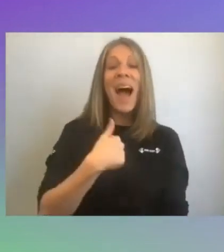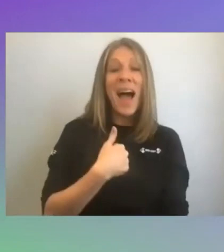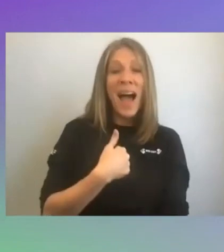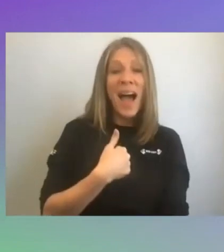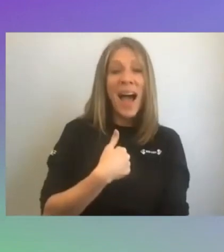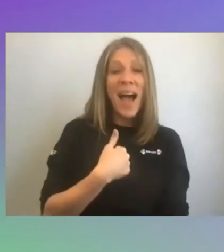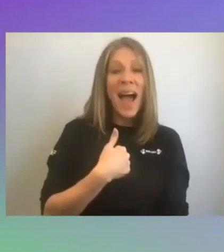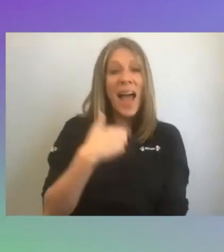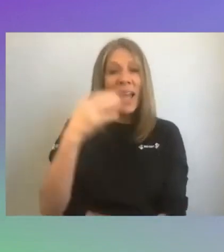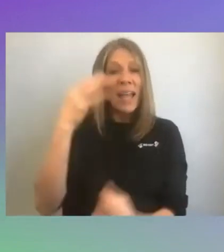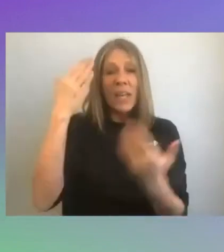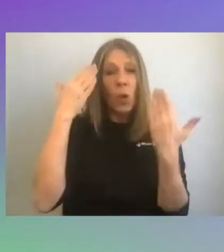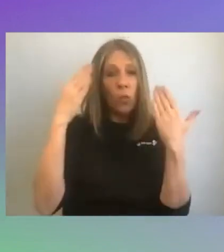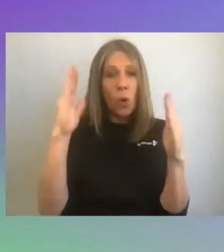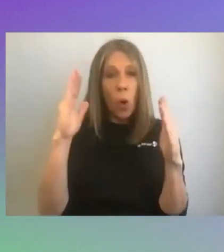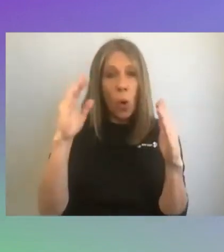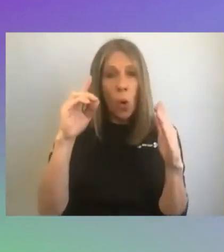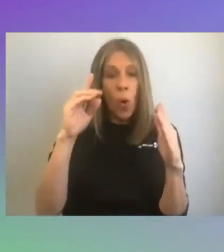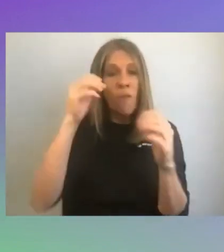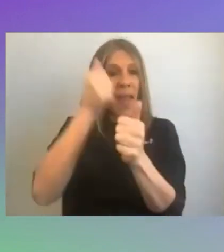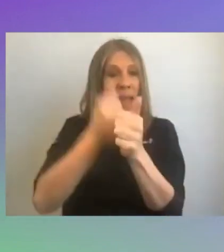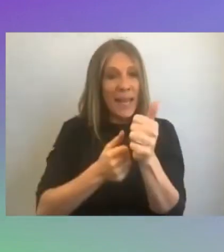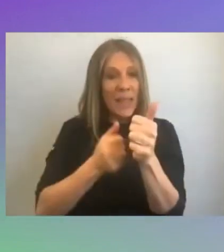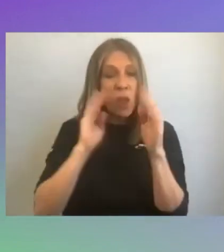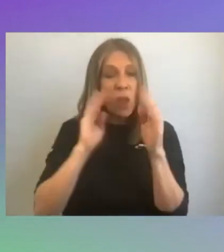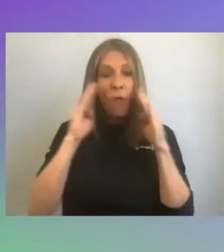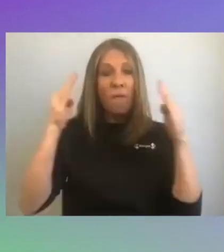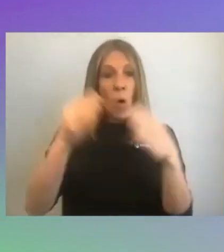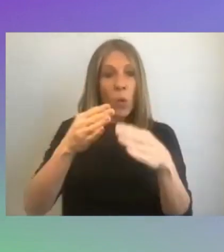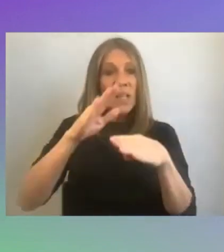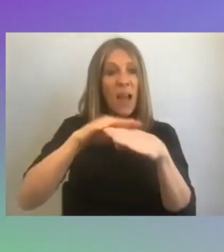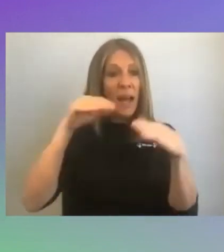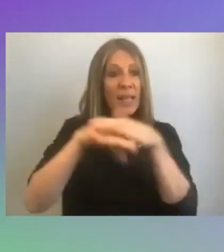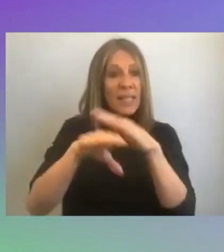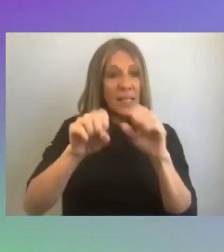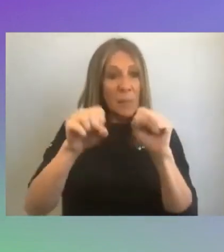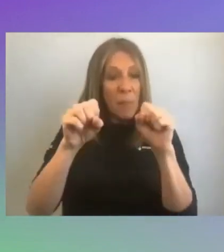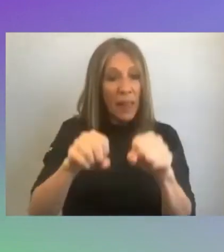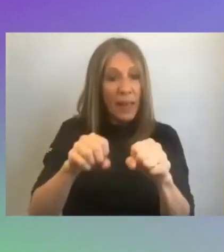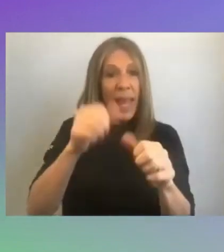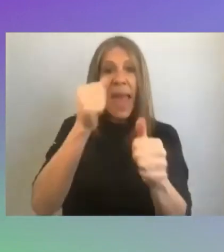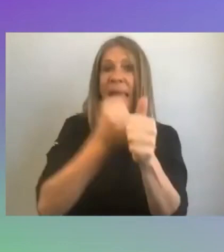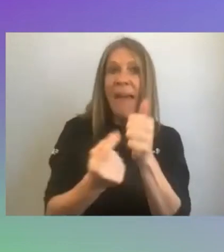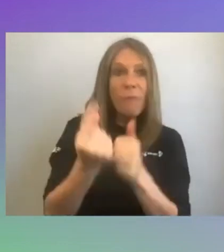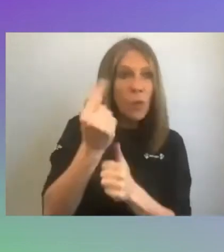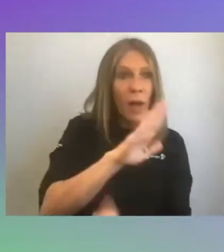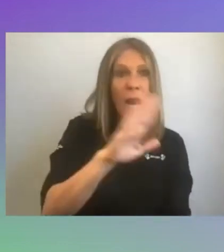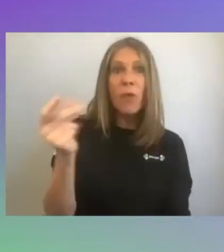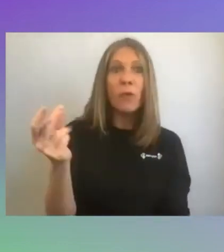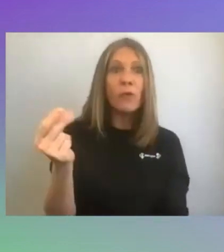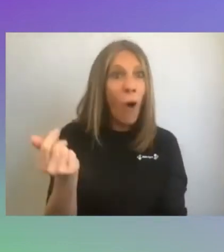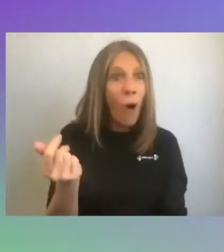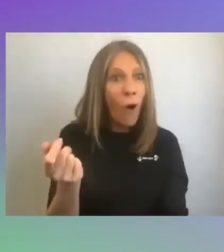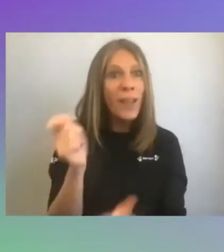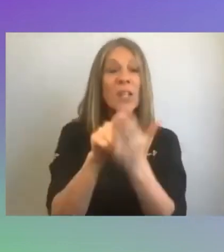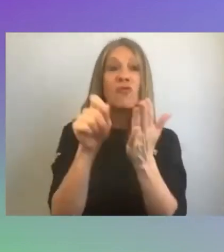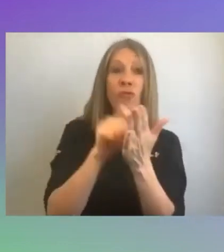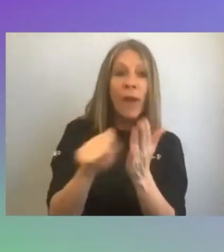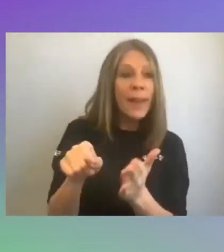I don't know of any that are focused on accessibility. Everybody and their dog has written a